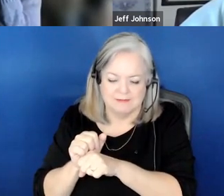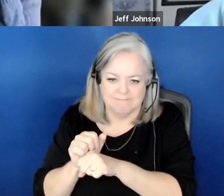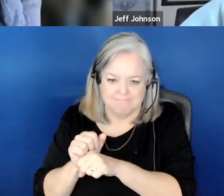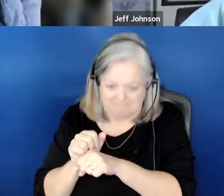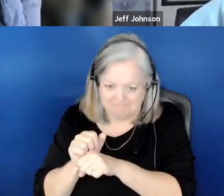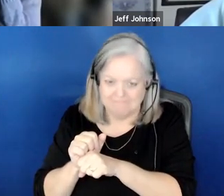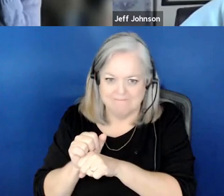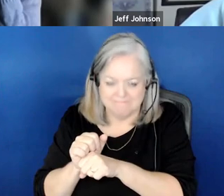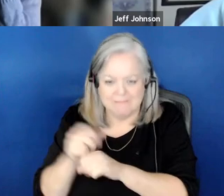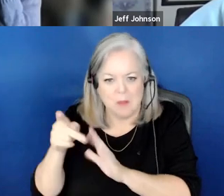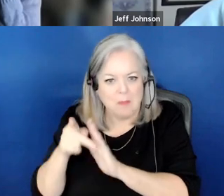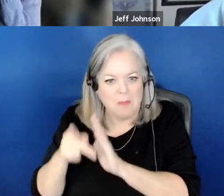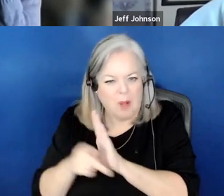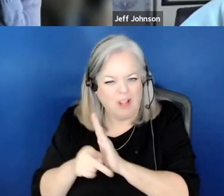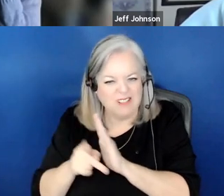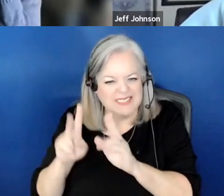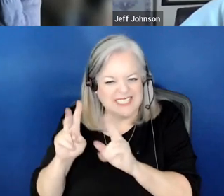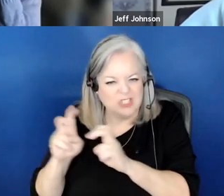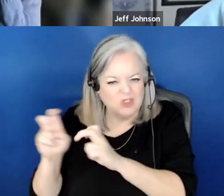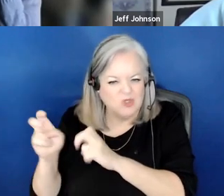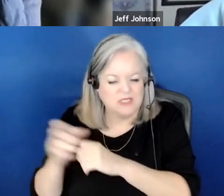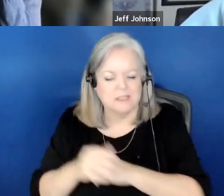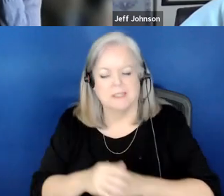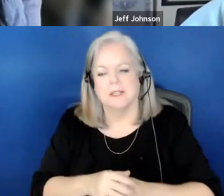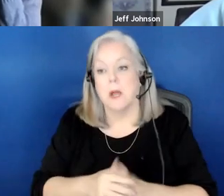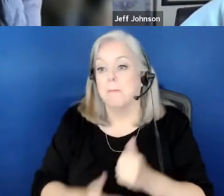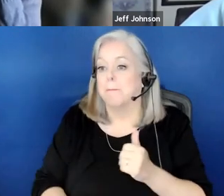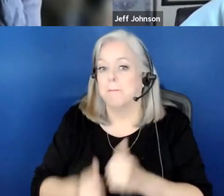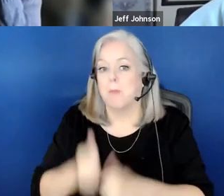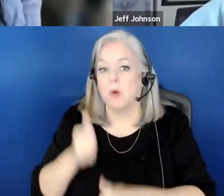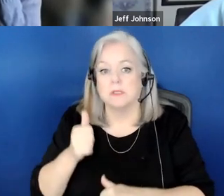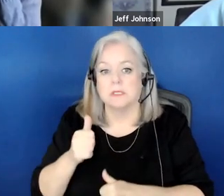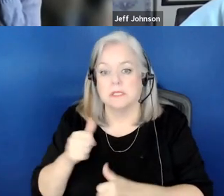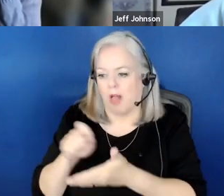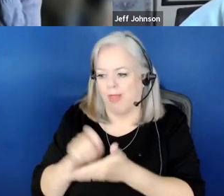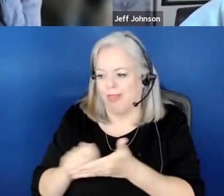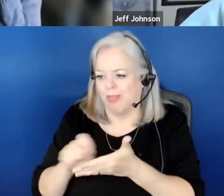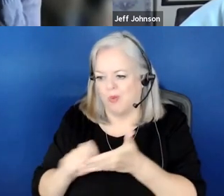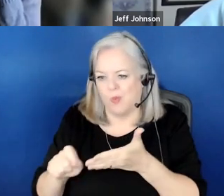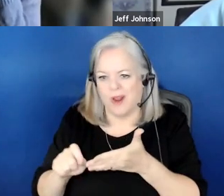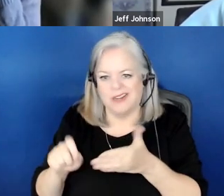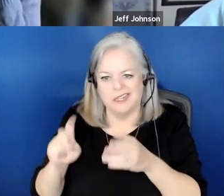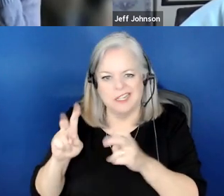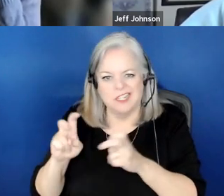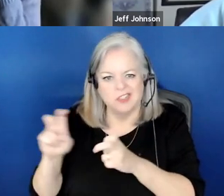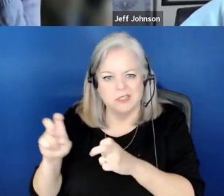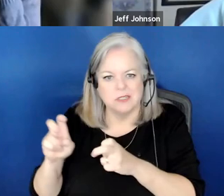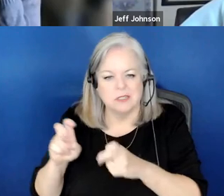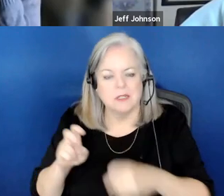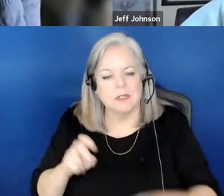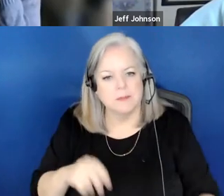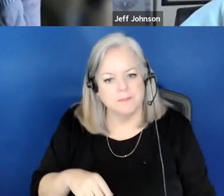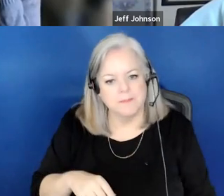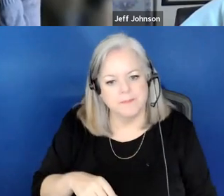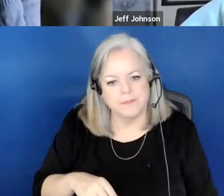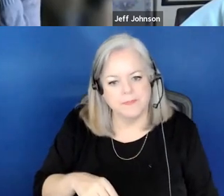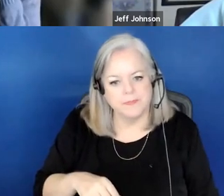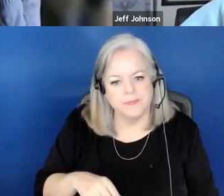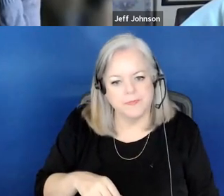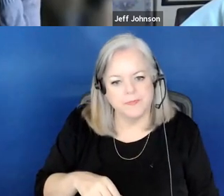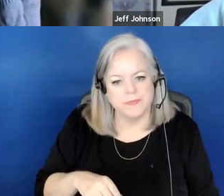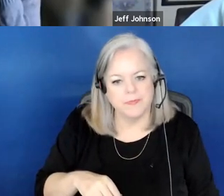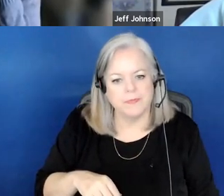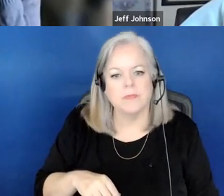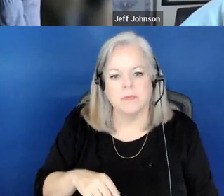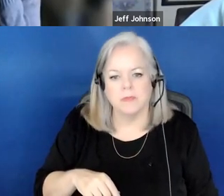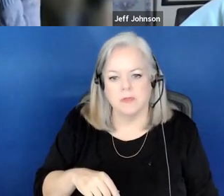policy issues mostly on the voting issues. NICOL is a really wonderful